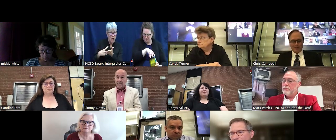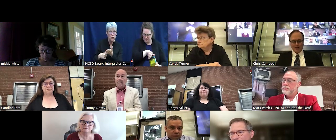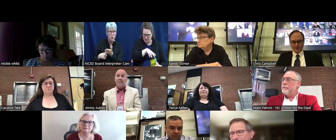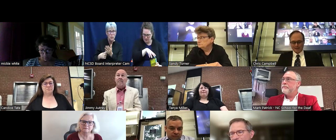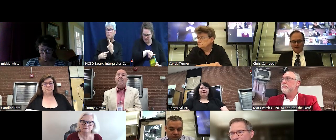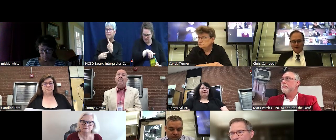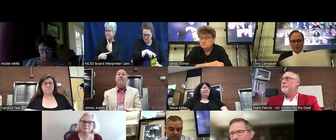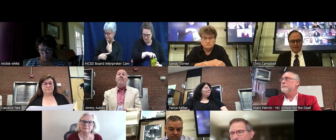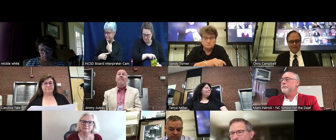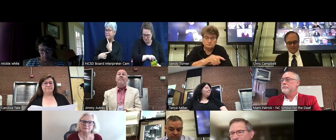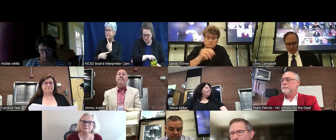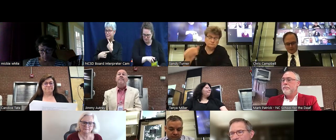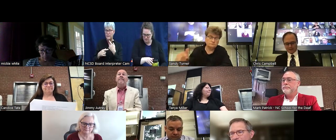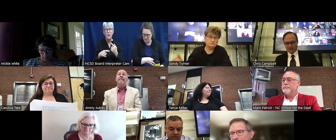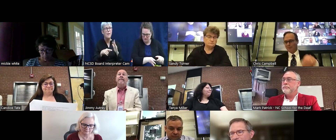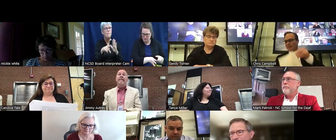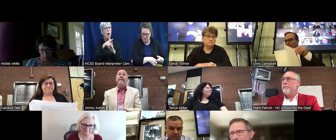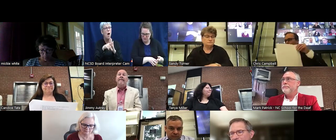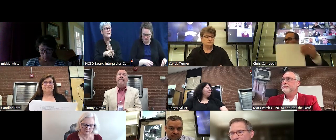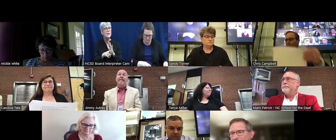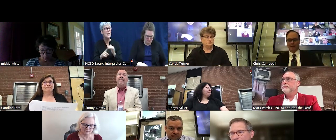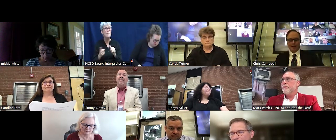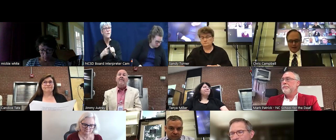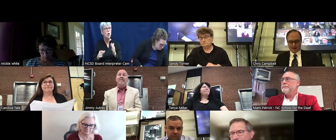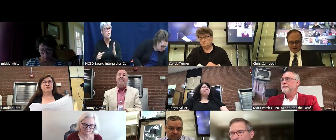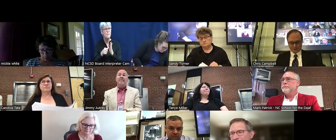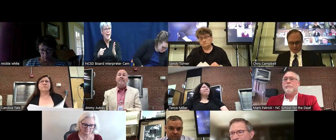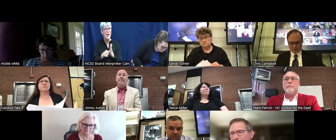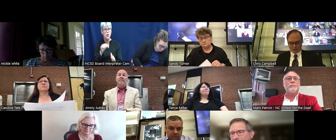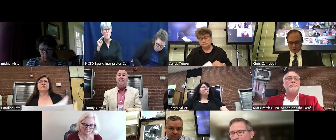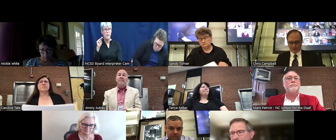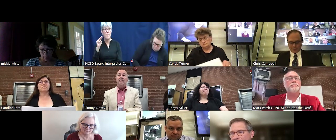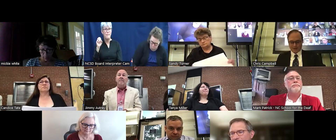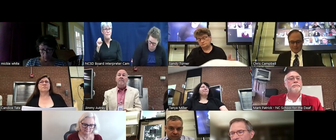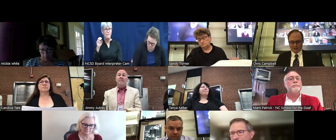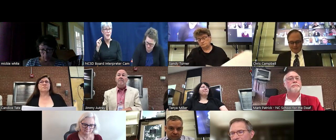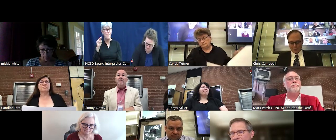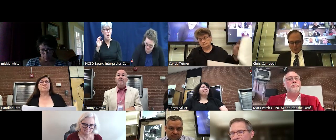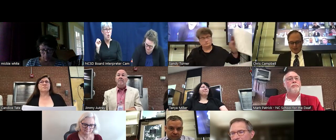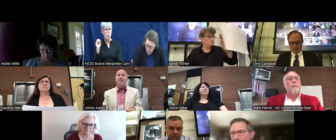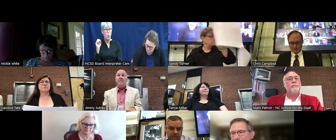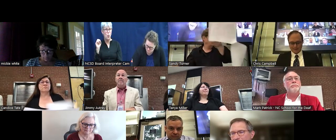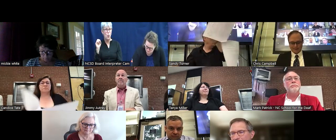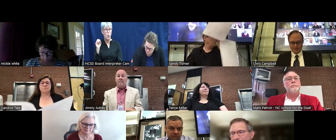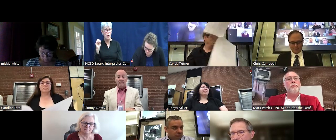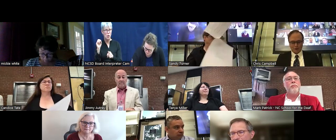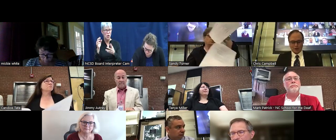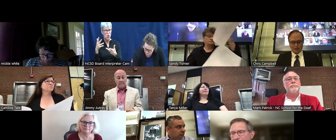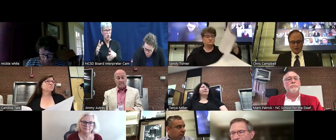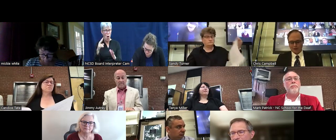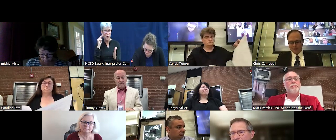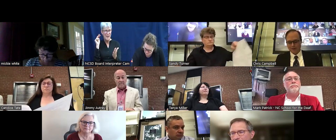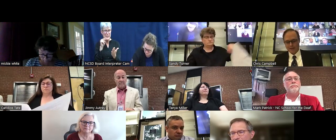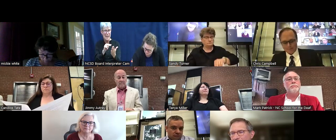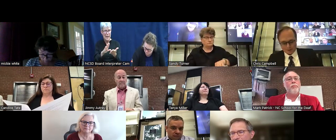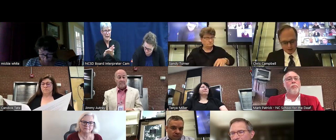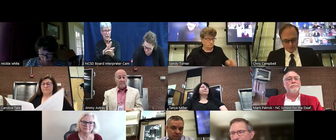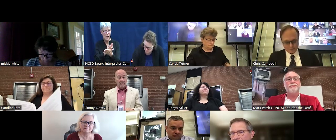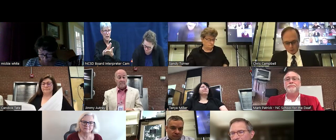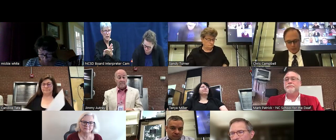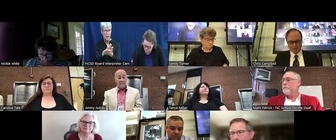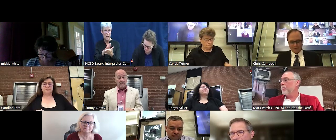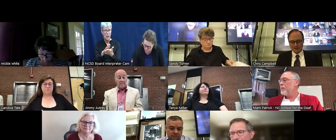the policies, if you look at the first page of the memo, I've shown you, and many of you already know this, the structure